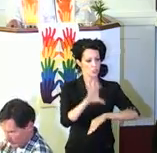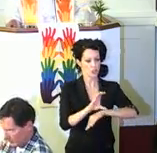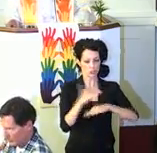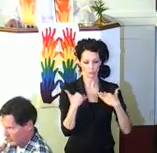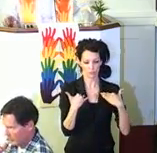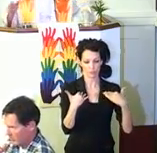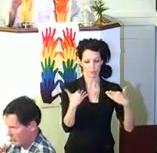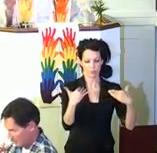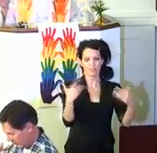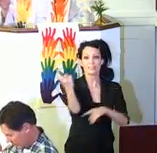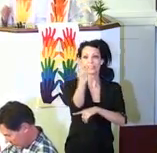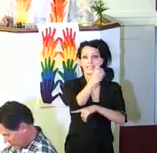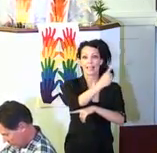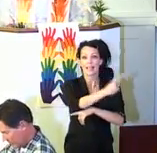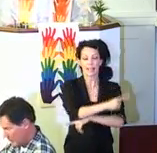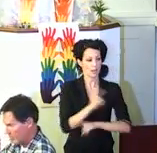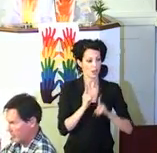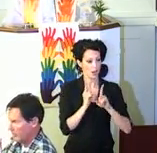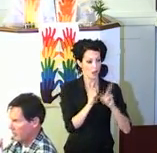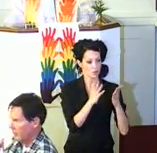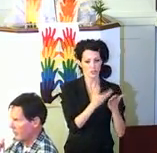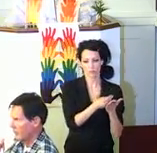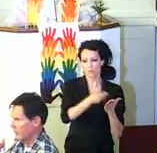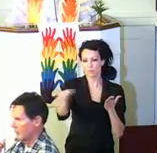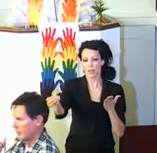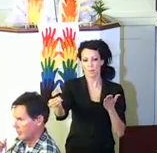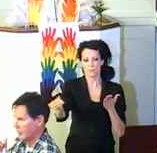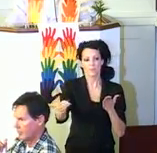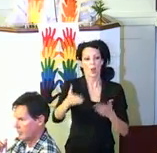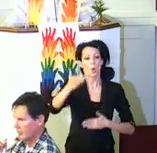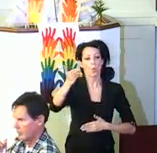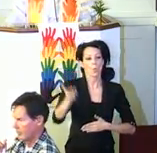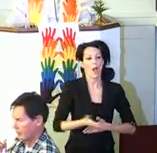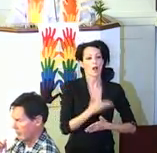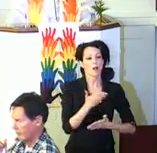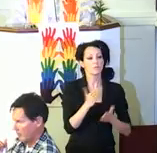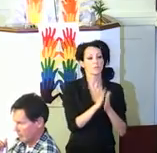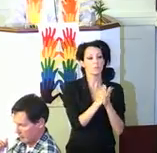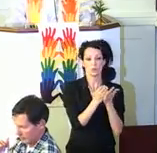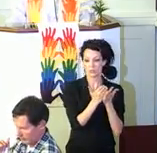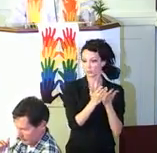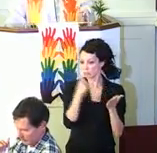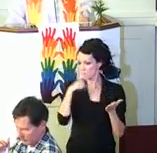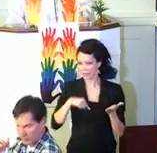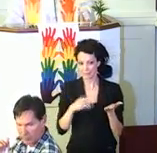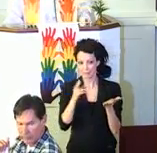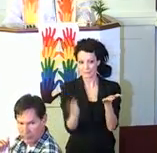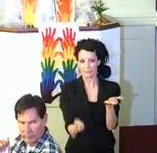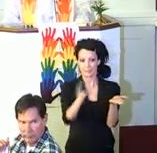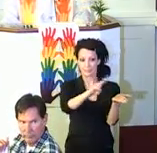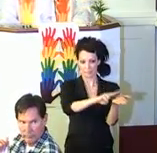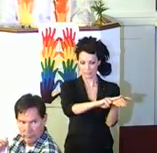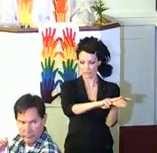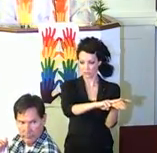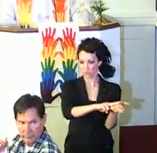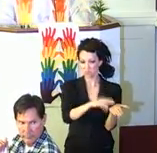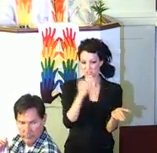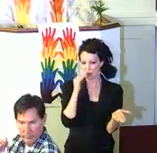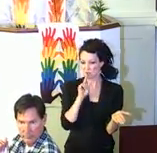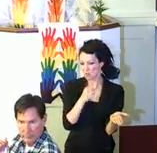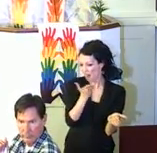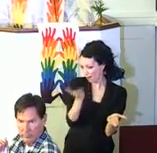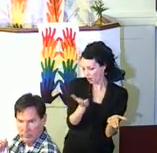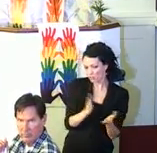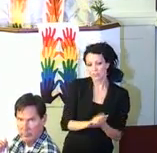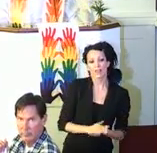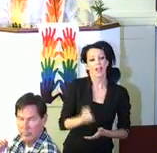day. Our ushers have also passed out the welcome tablet, so please do take a moment to sign in for us. Let us know that you've been present with us. Also, let us